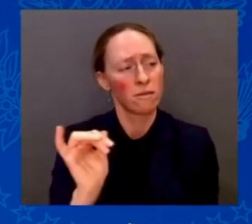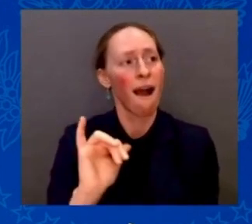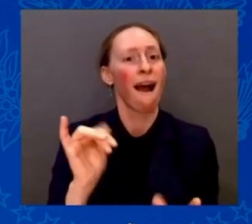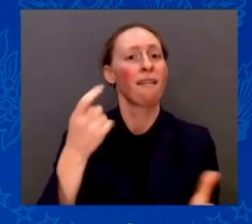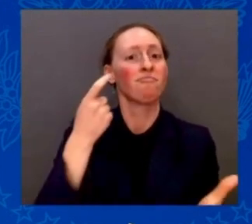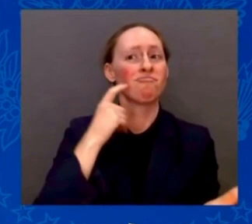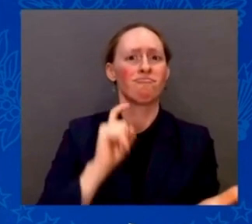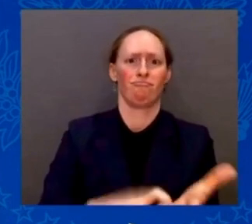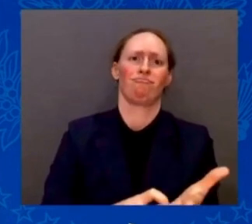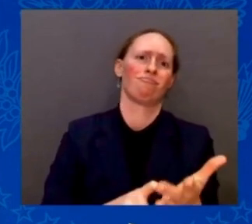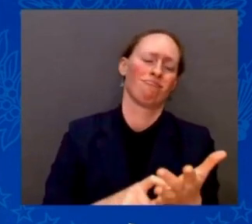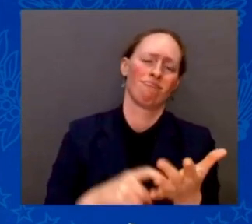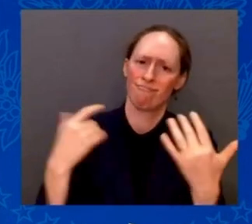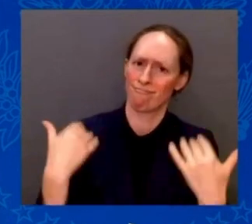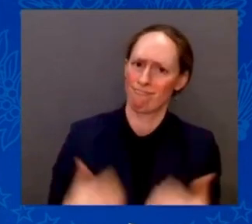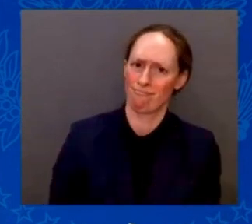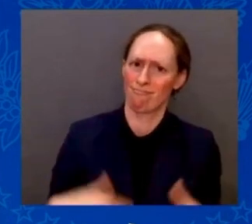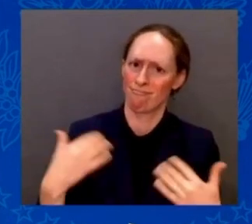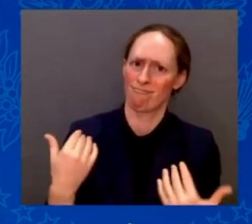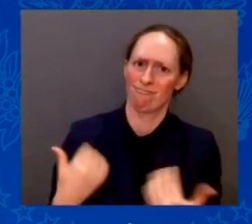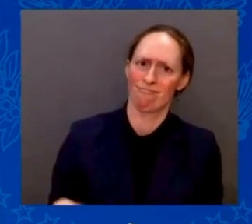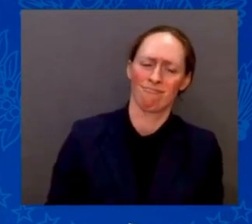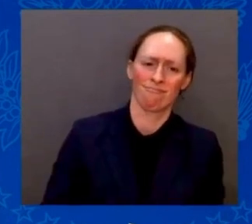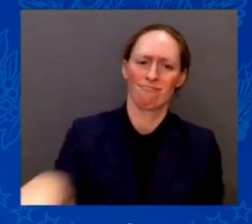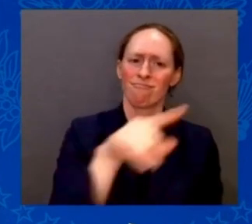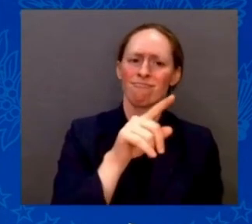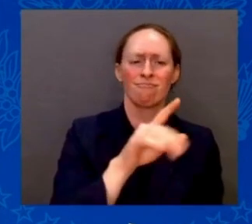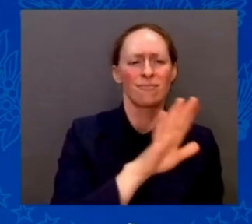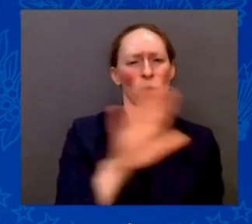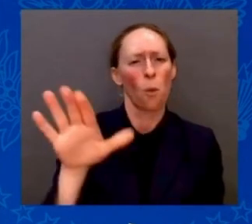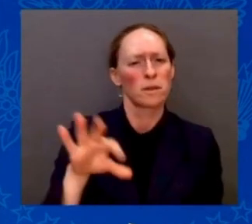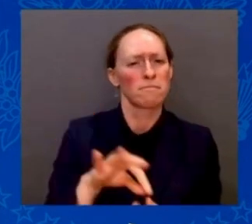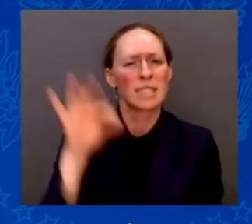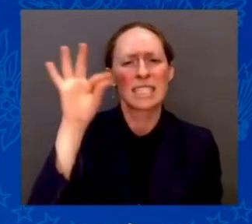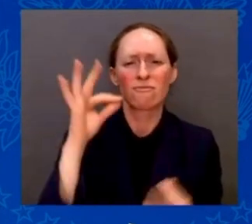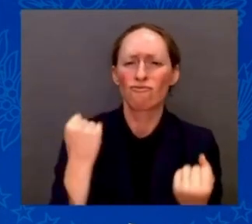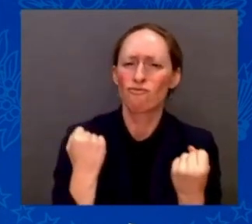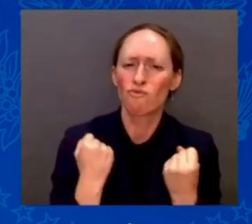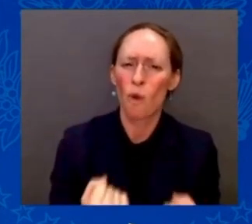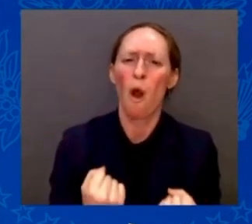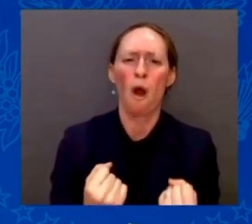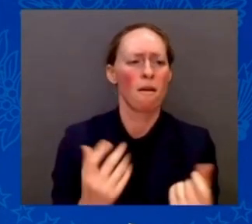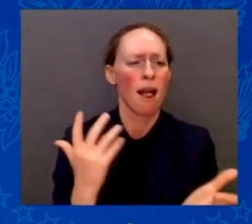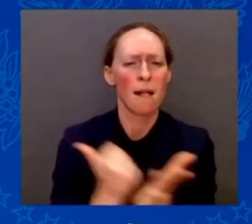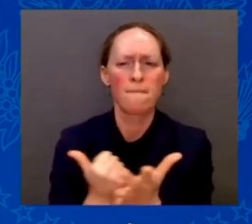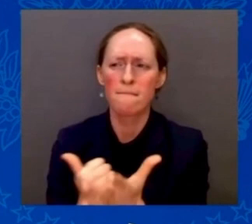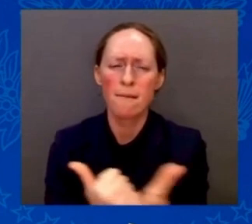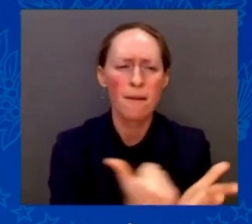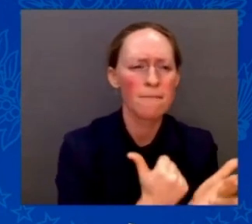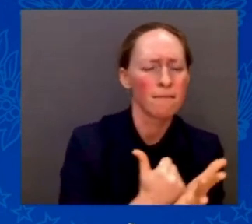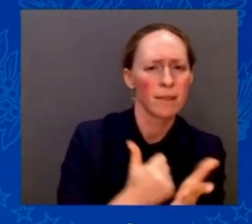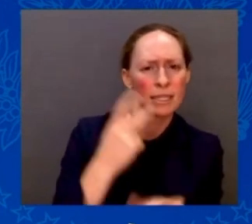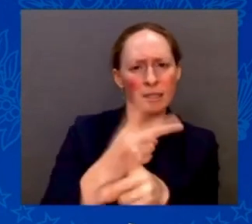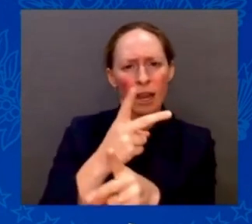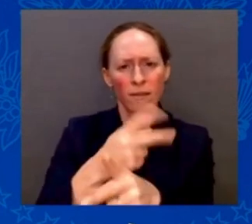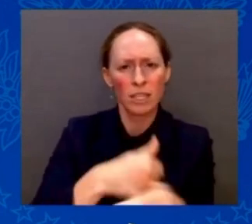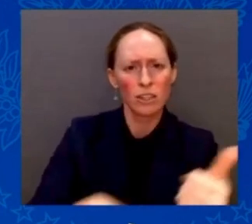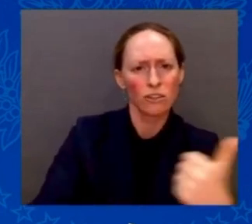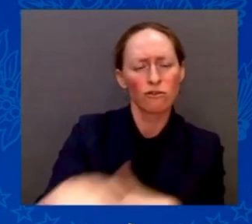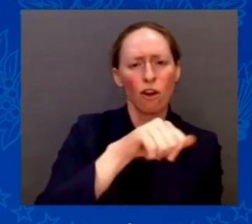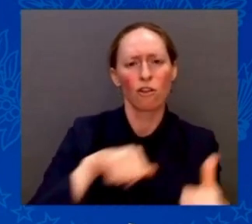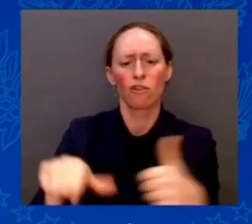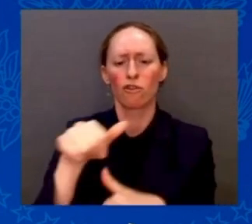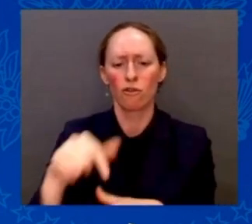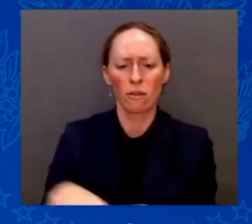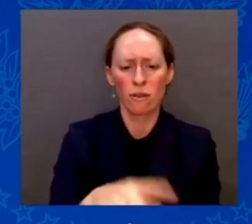corny, but it's true. It's true. Everybody's reaching out, trying to help the other guy, turning pain